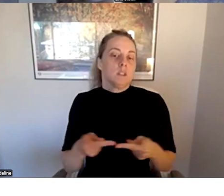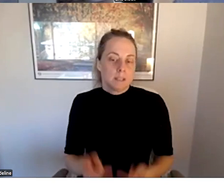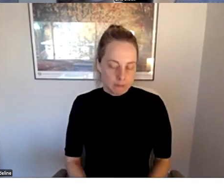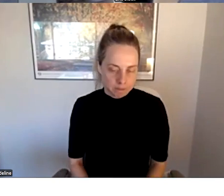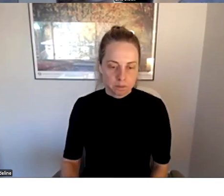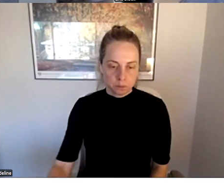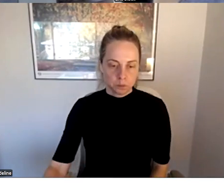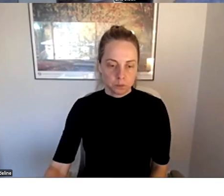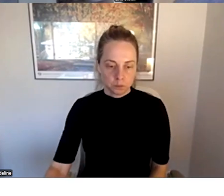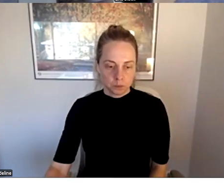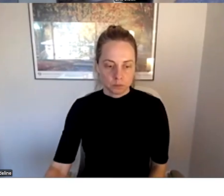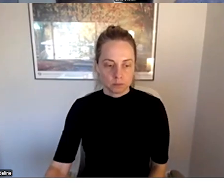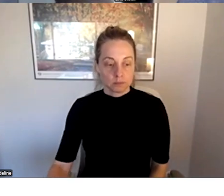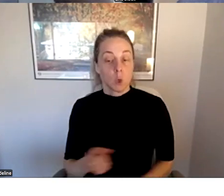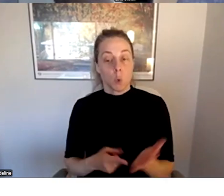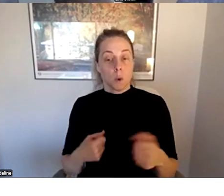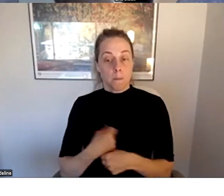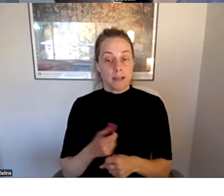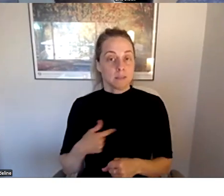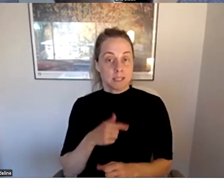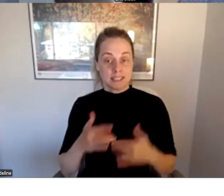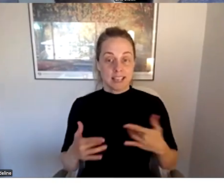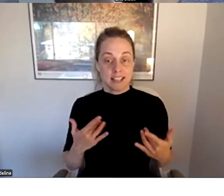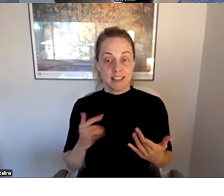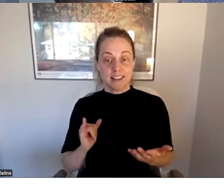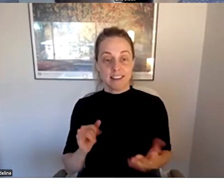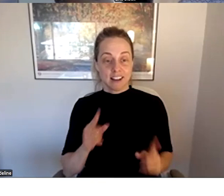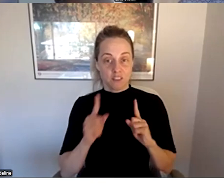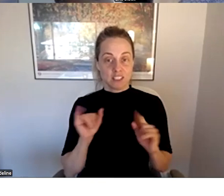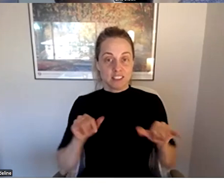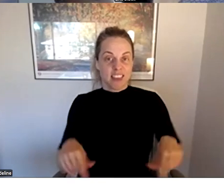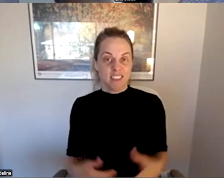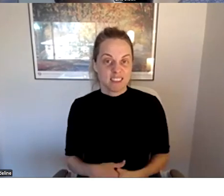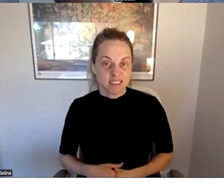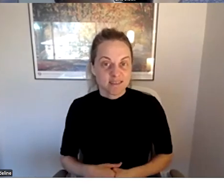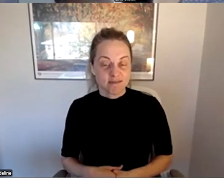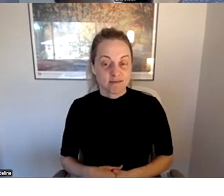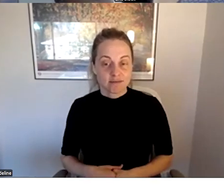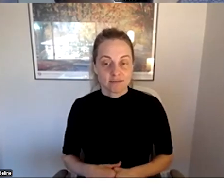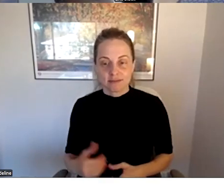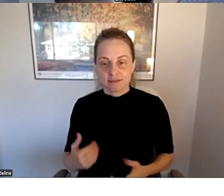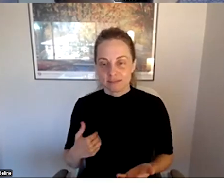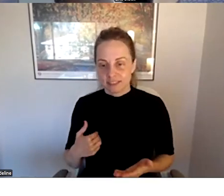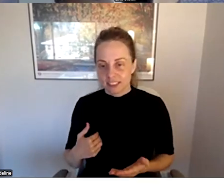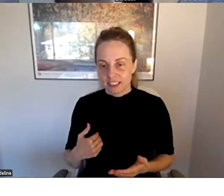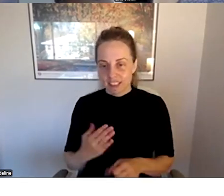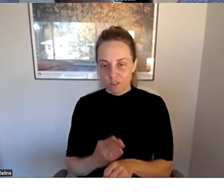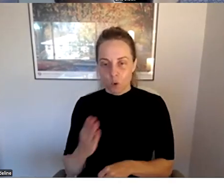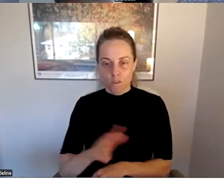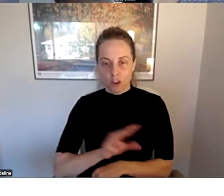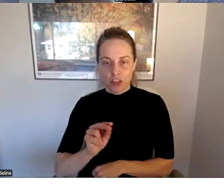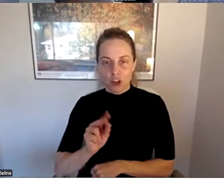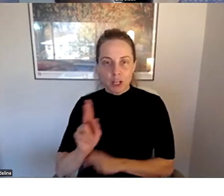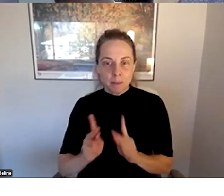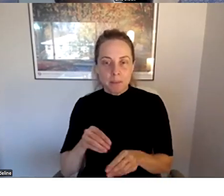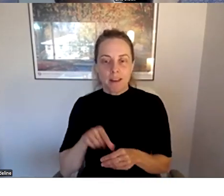Well, I think what makes me very excited is that we're having conversations like this, that we have, you know, 30 some people just in this hour